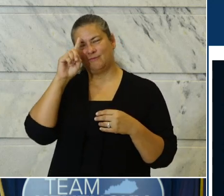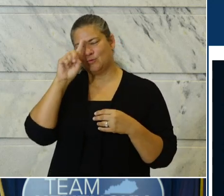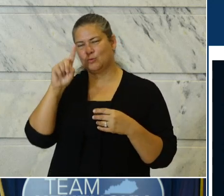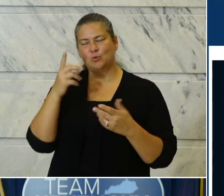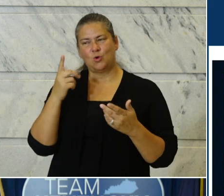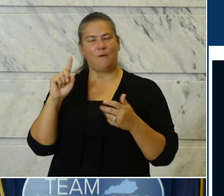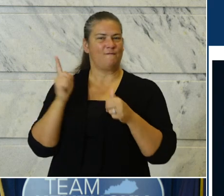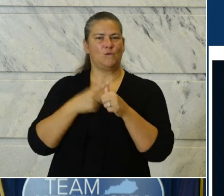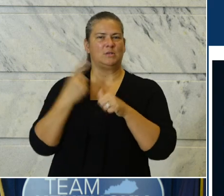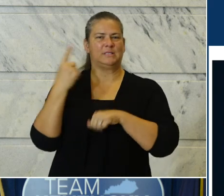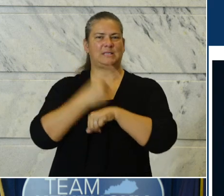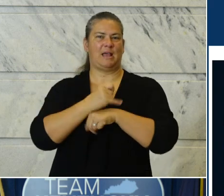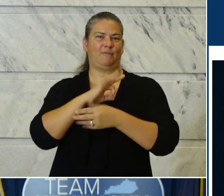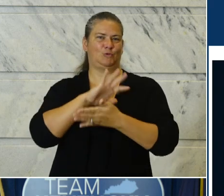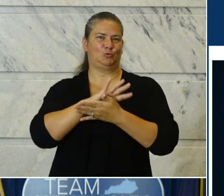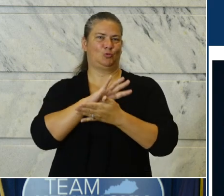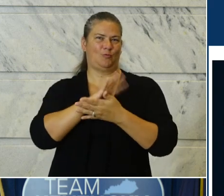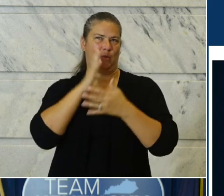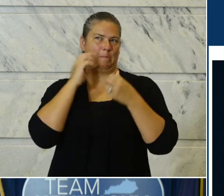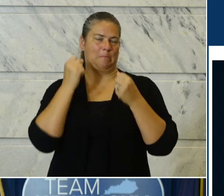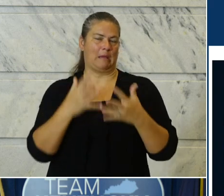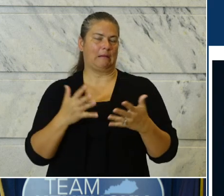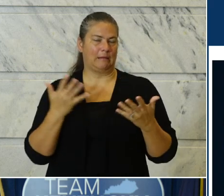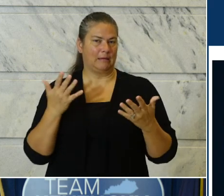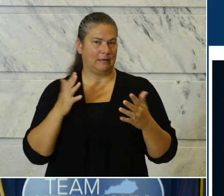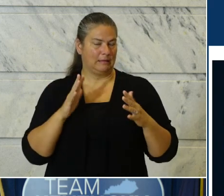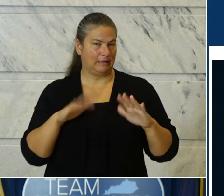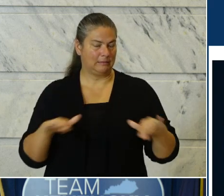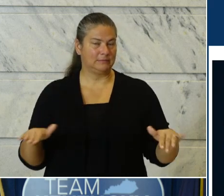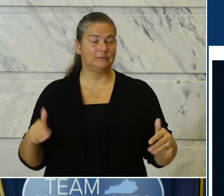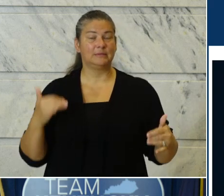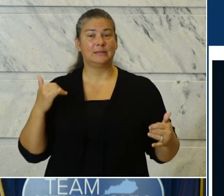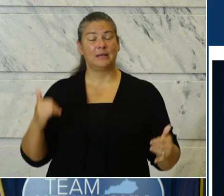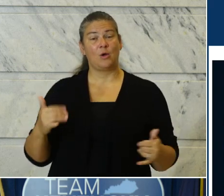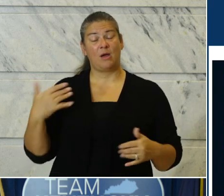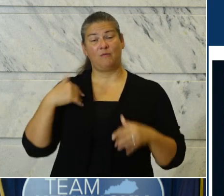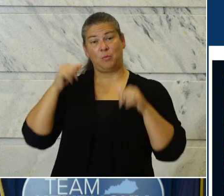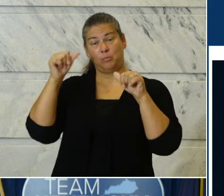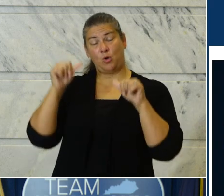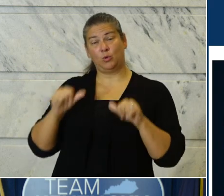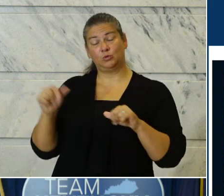folks. First here we have a post that is from